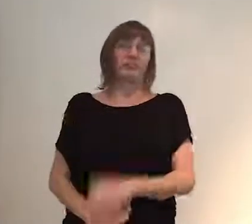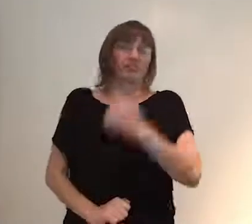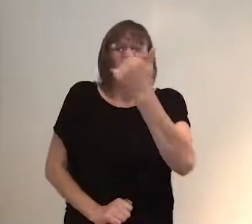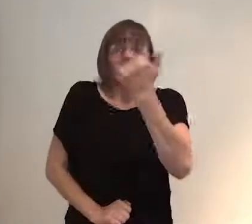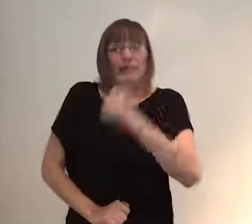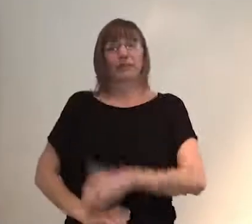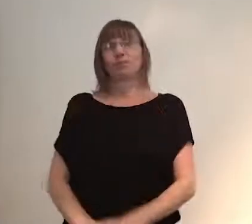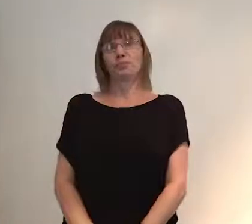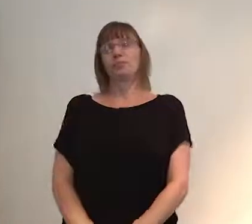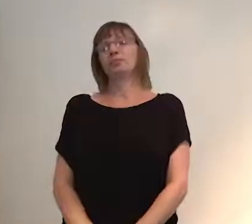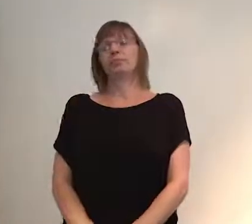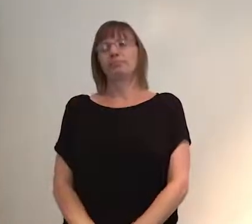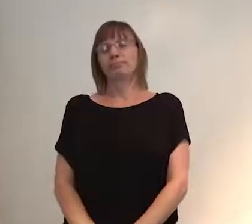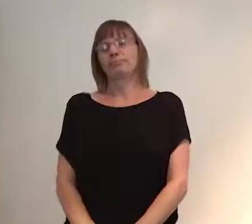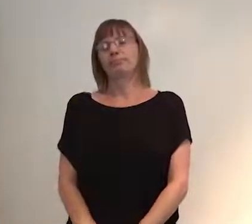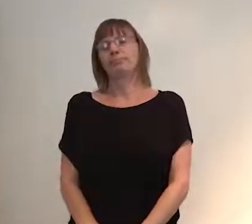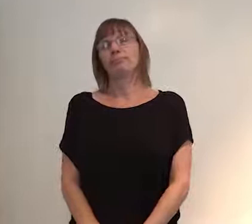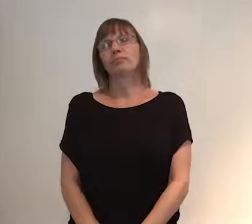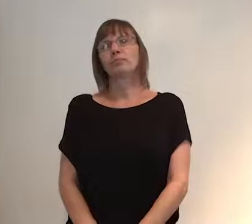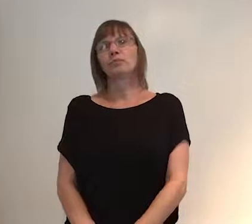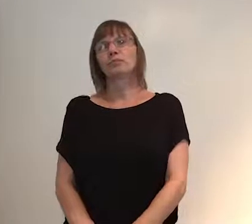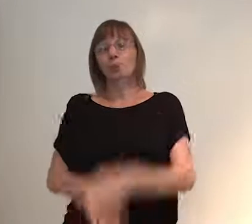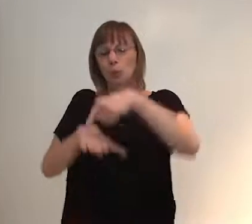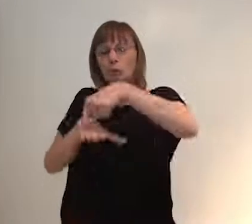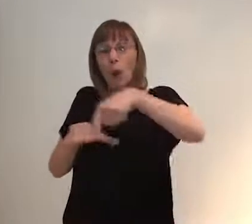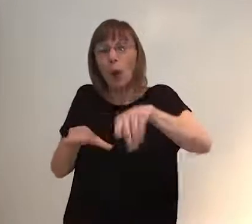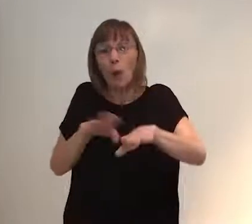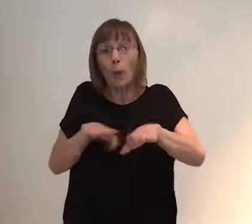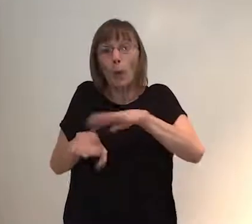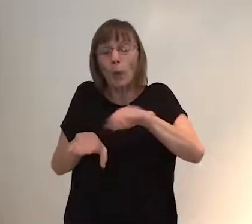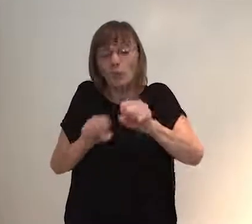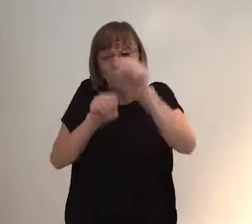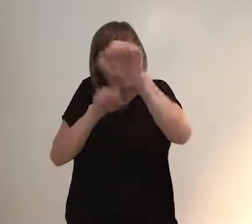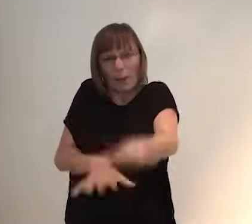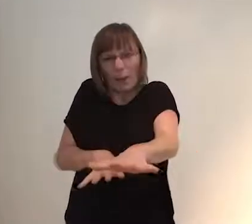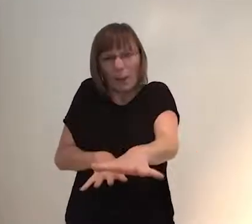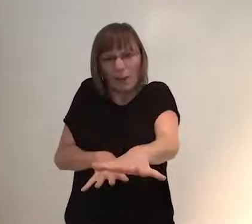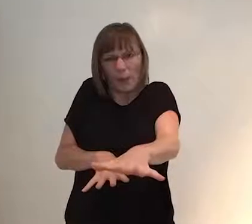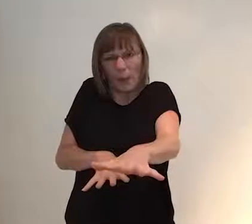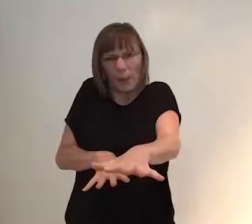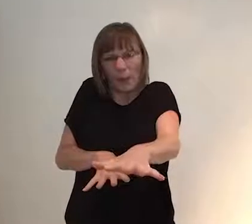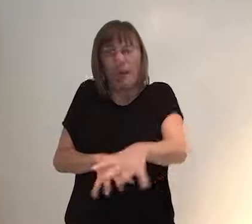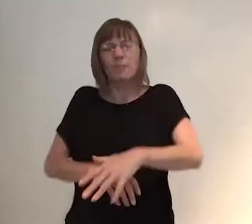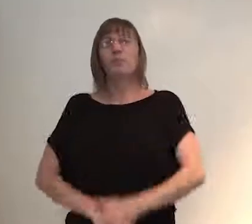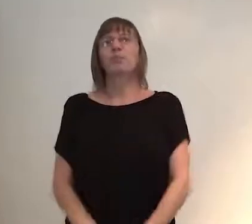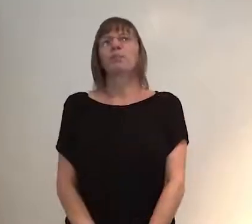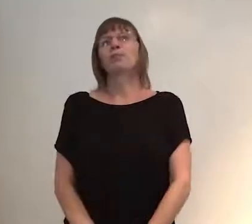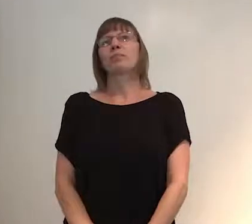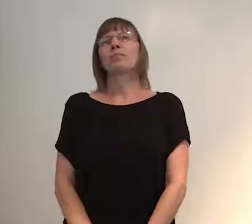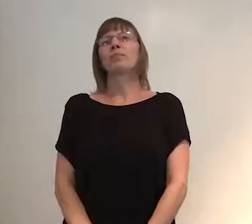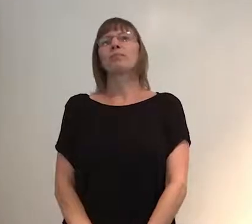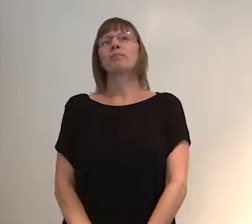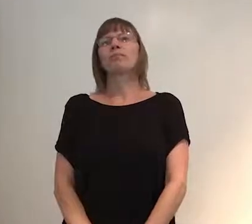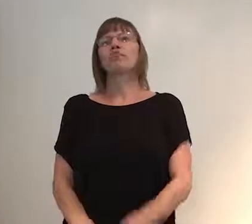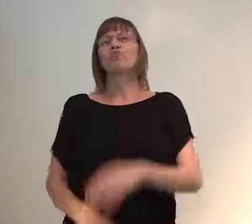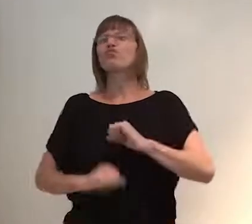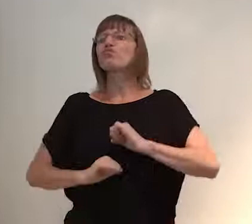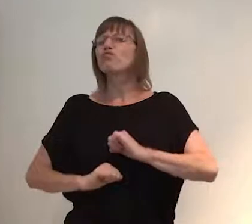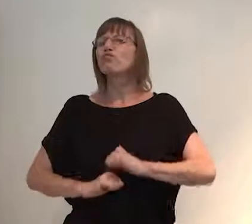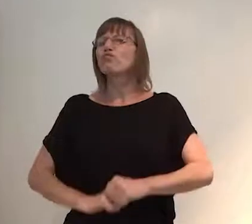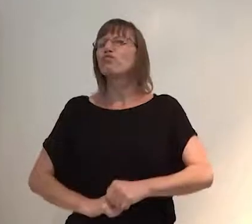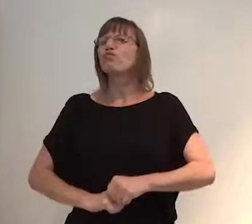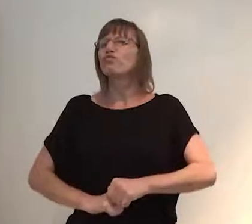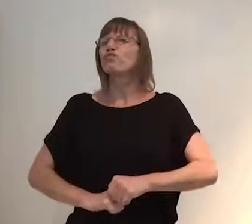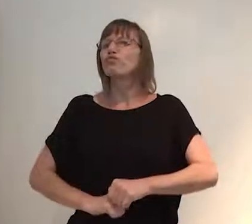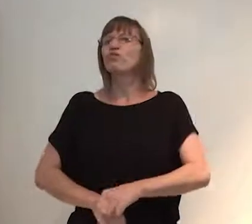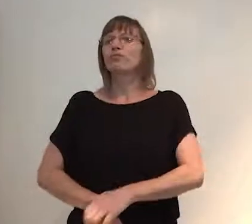So taking that right foot, spread those toes nice and wide, spread those feet into the mat, stepping forward, a little bend in